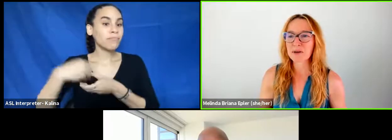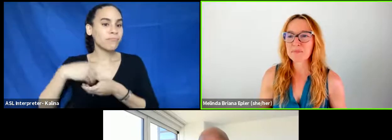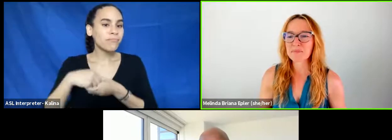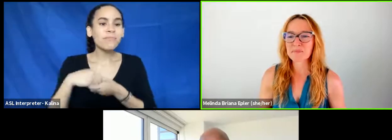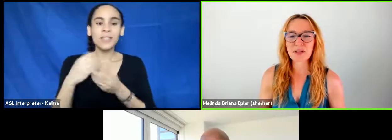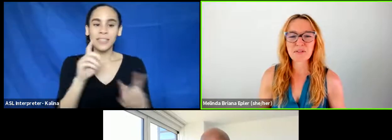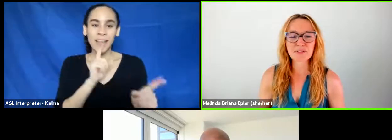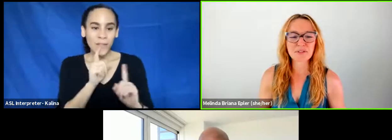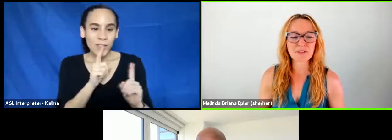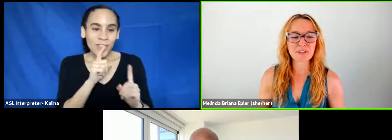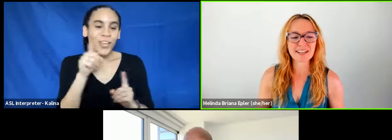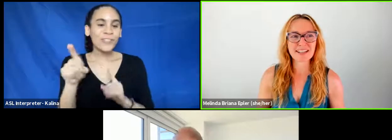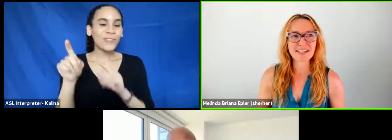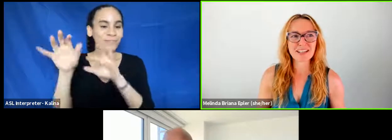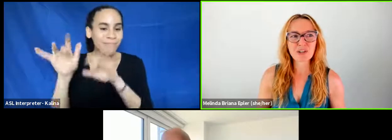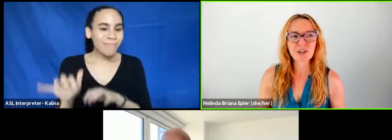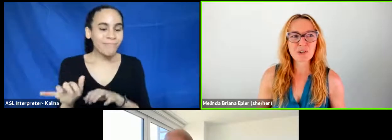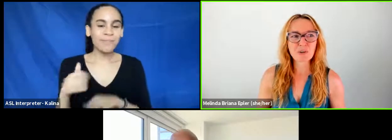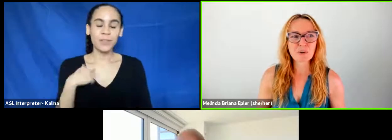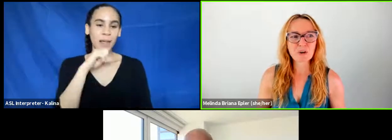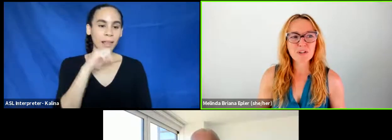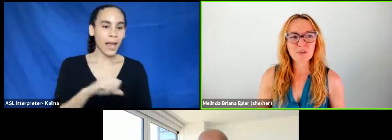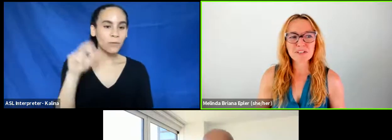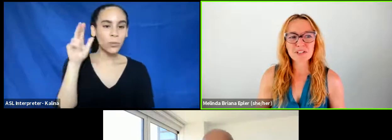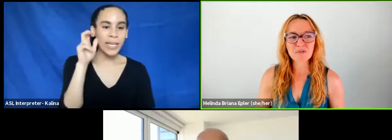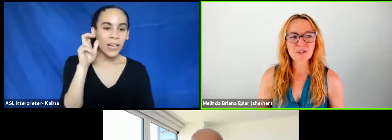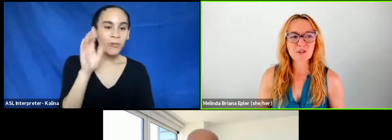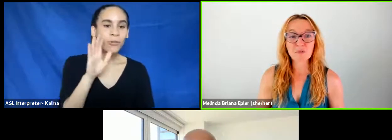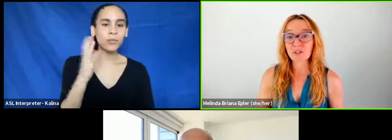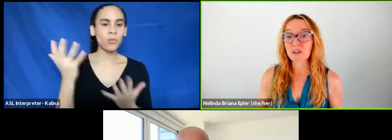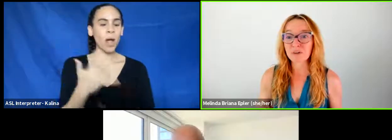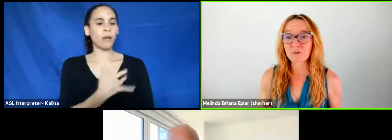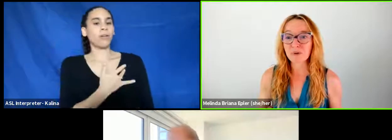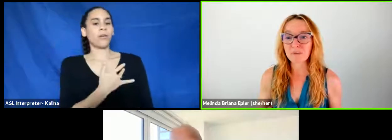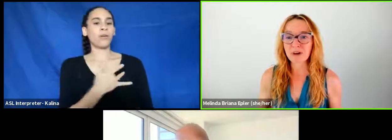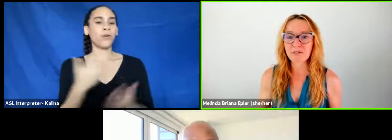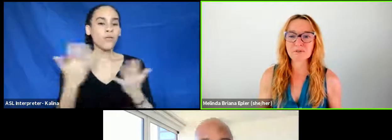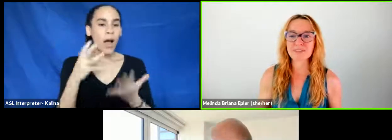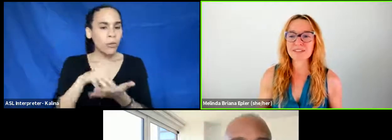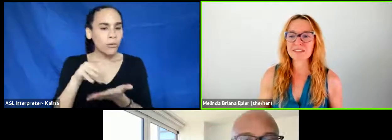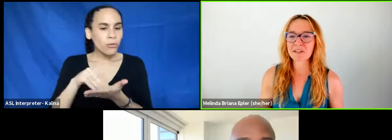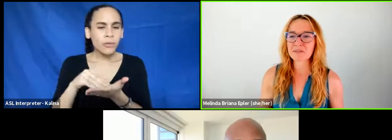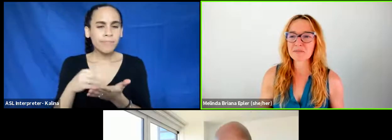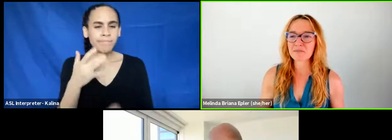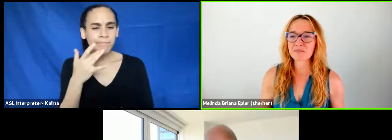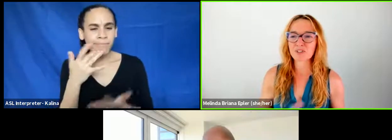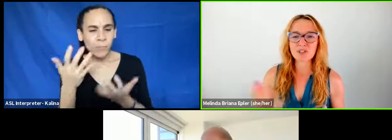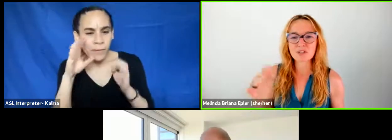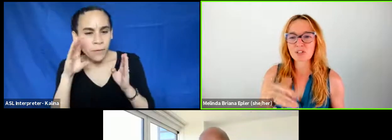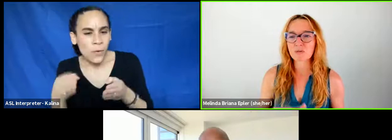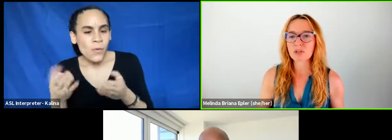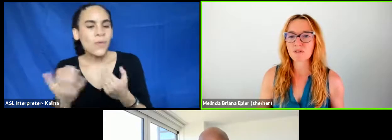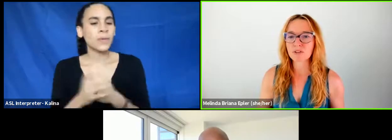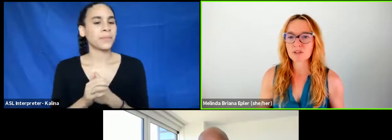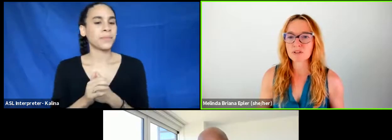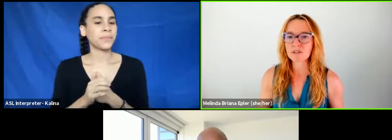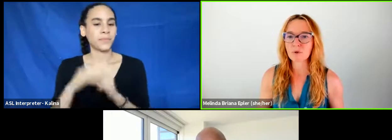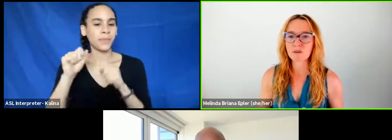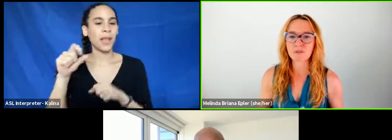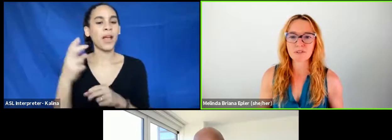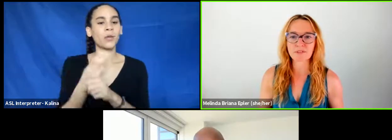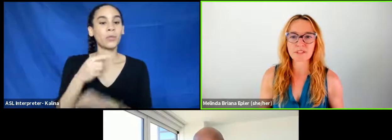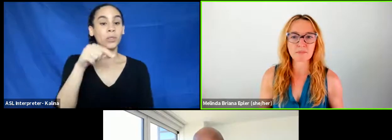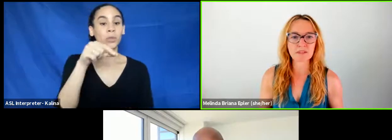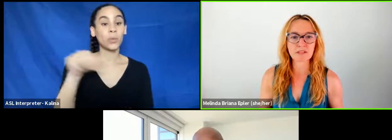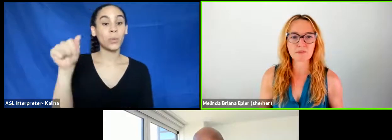too. We'd love to hear what's resonating for you, what you want to learn more about. You can use the Q&A function as